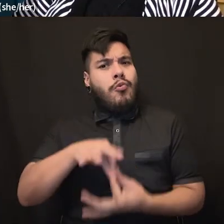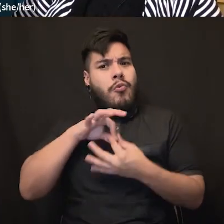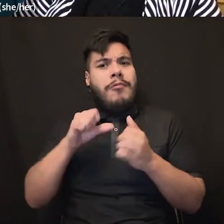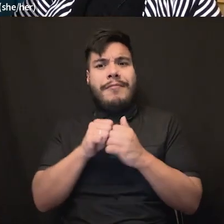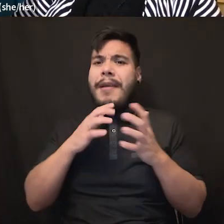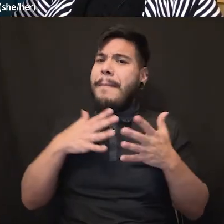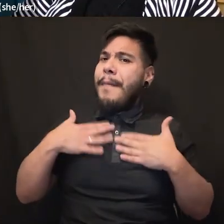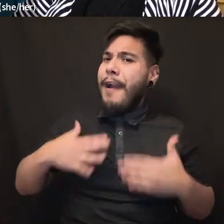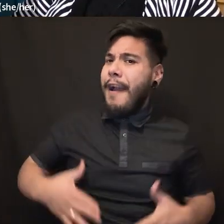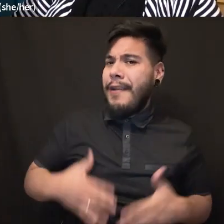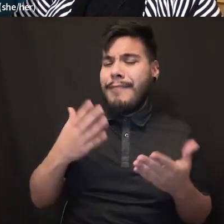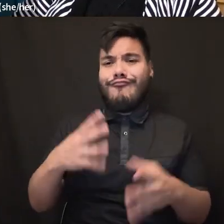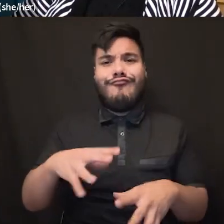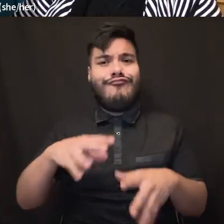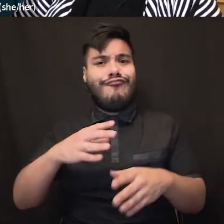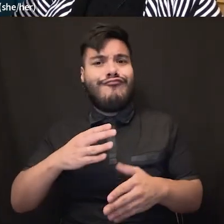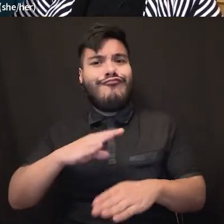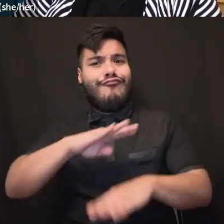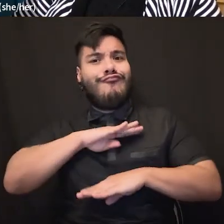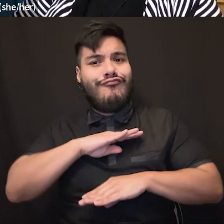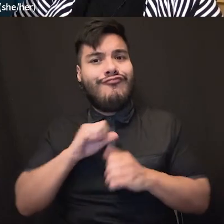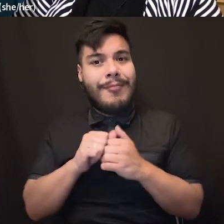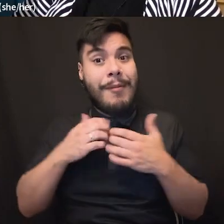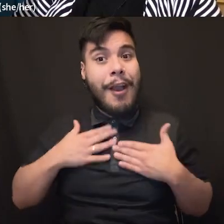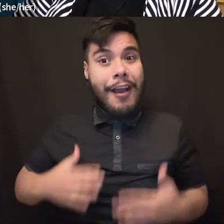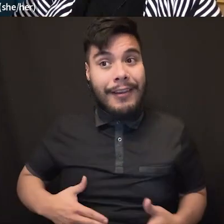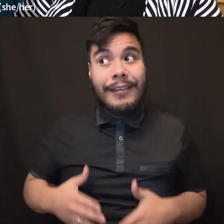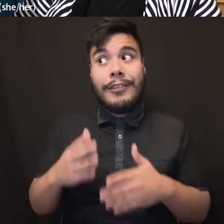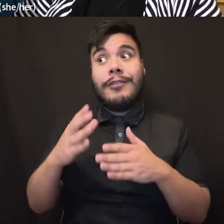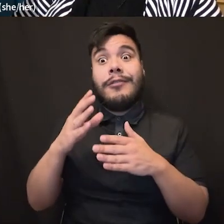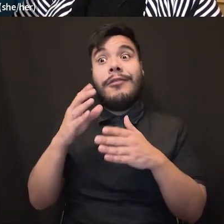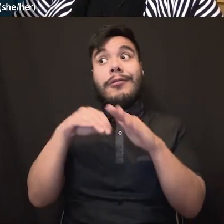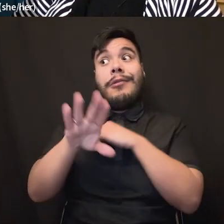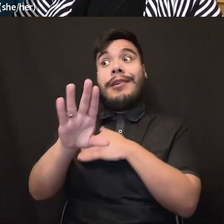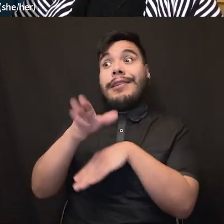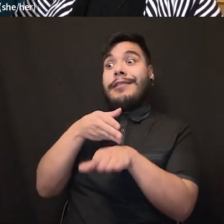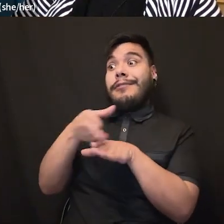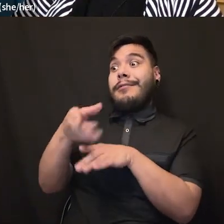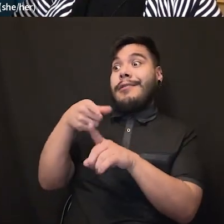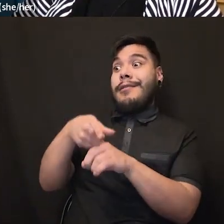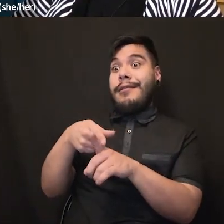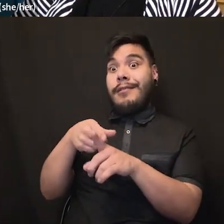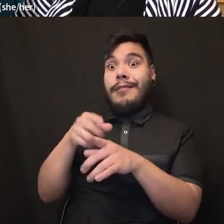body. So then it's interesting to enter an industry like acting where,